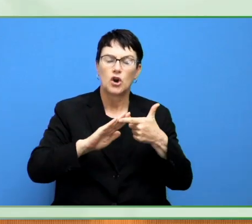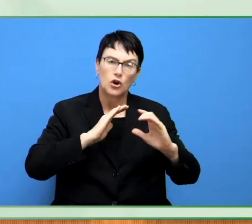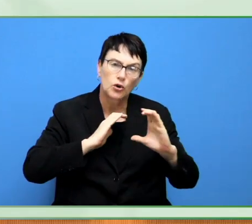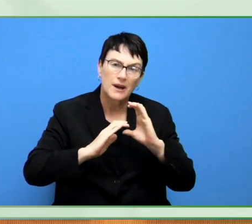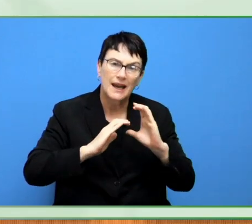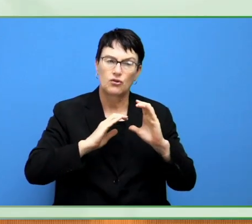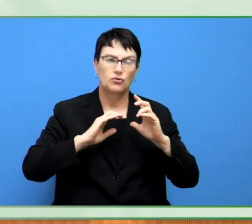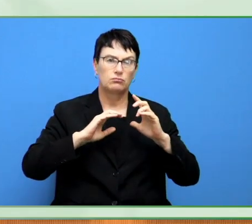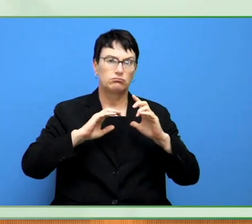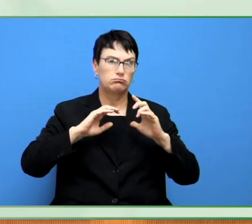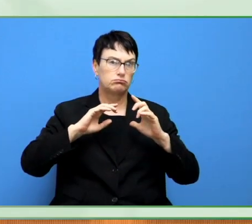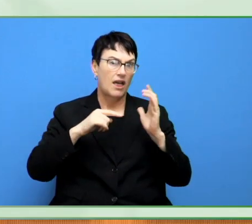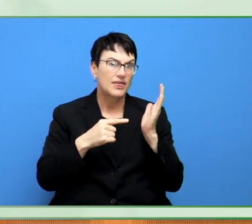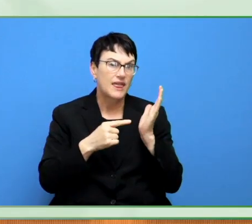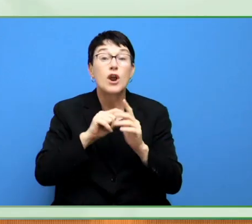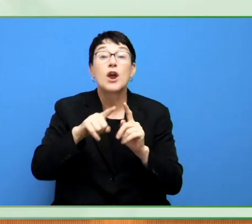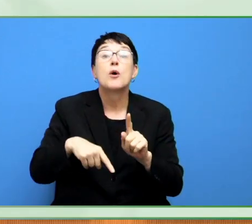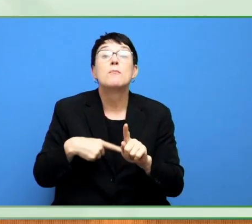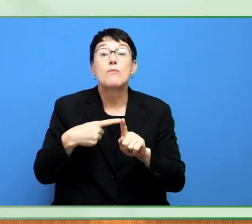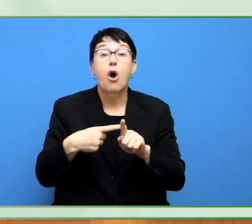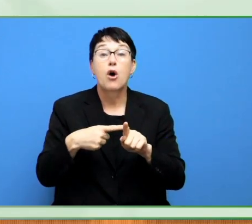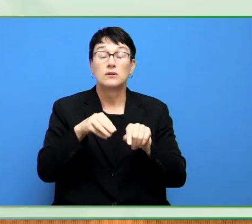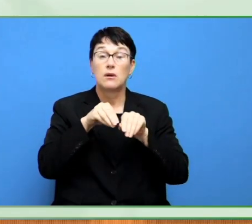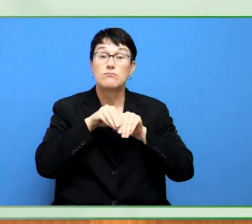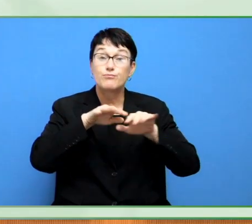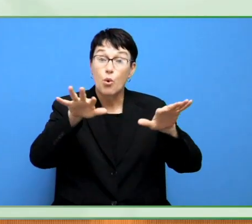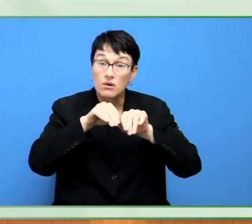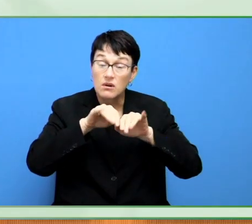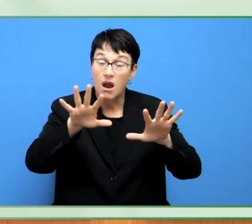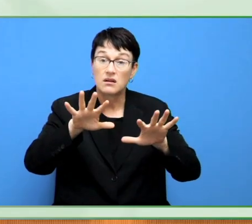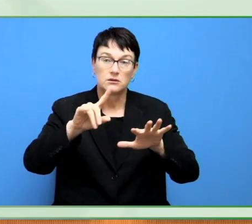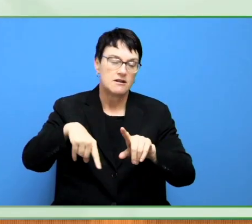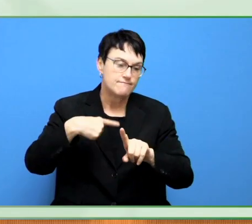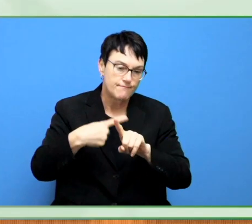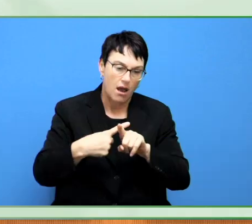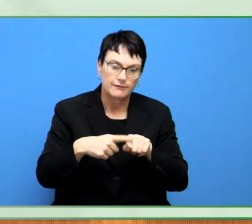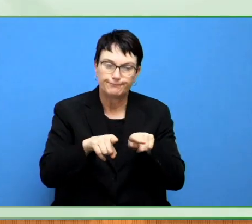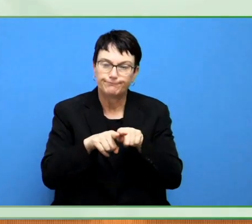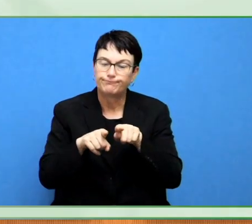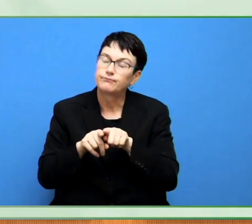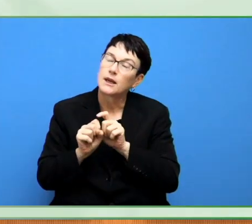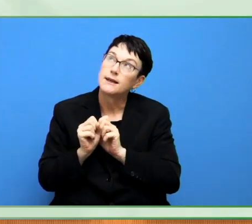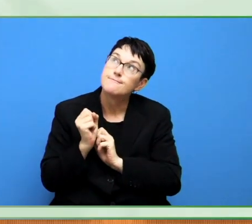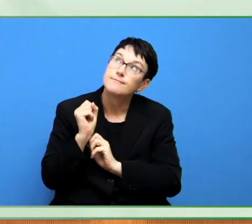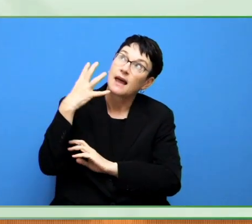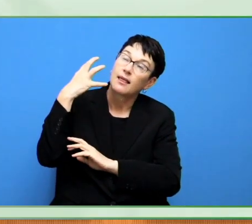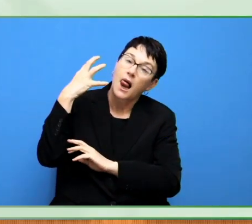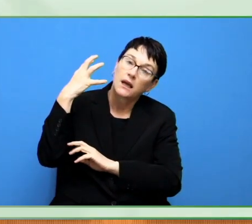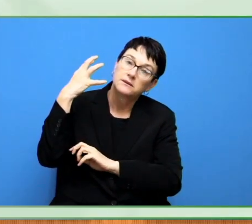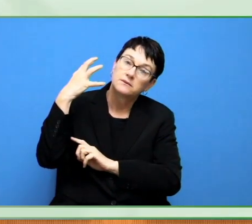and satellite communication and mobile phones and all of that kinds. And it was founded